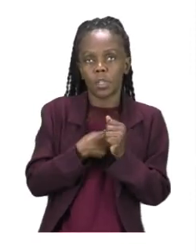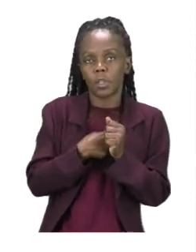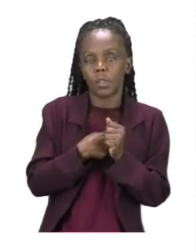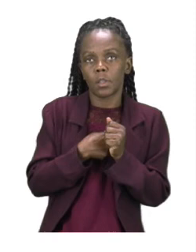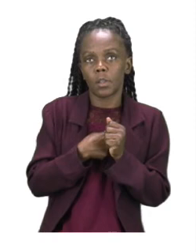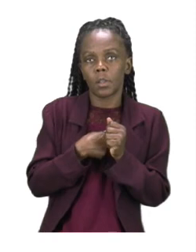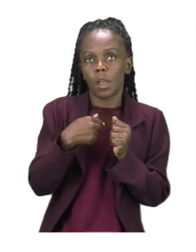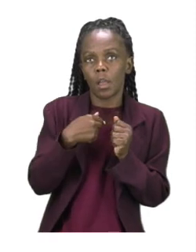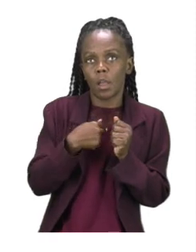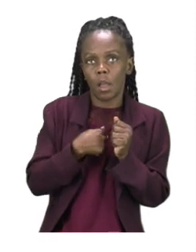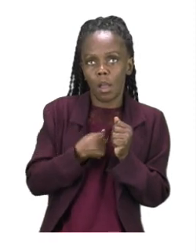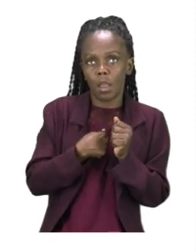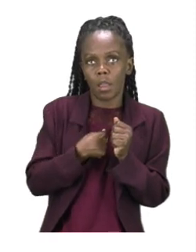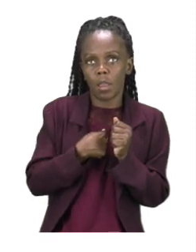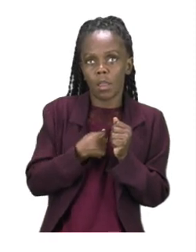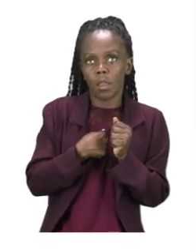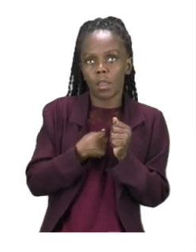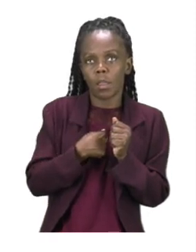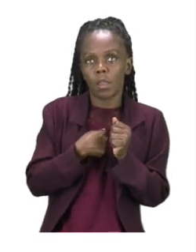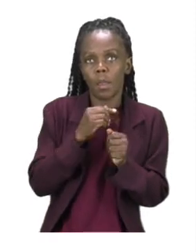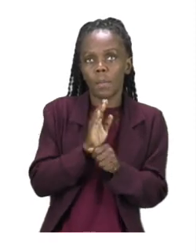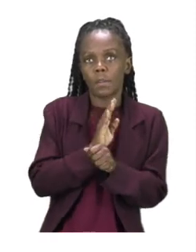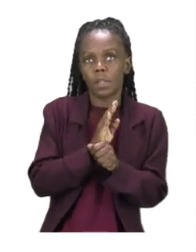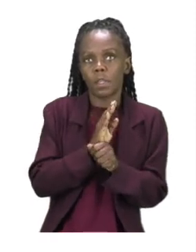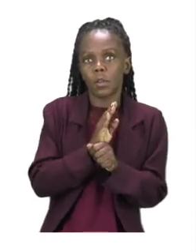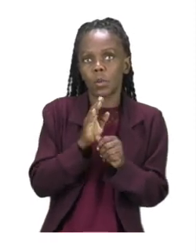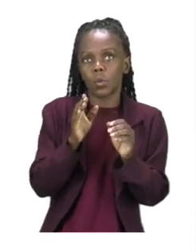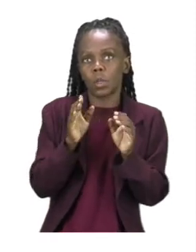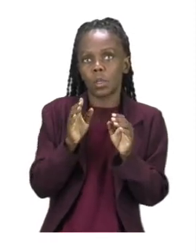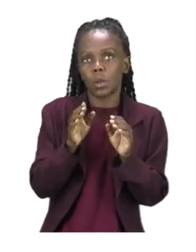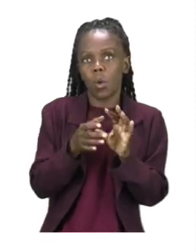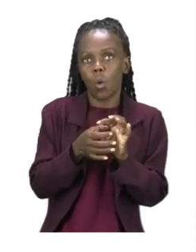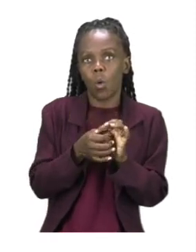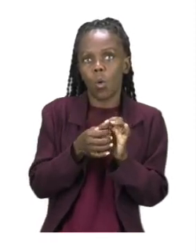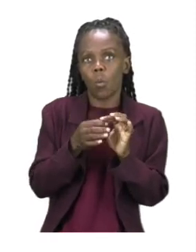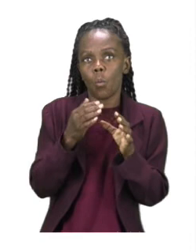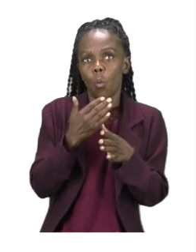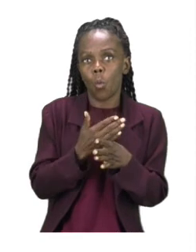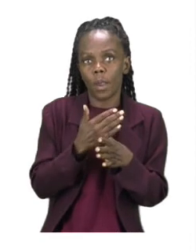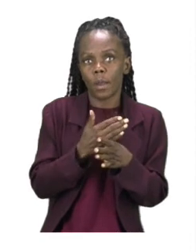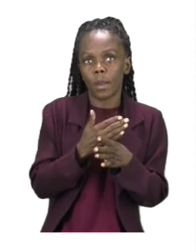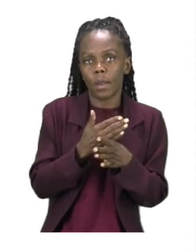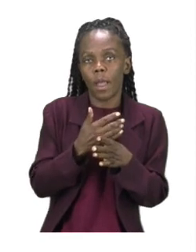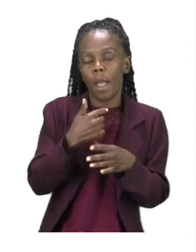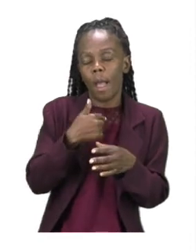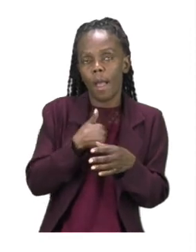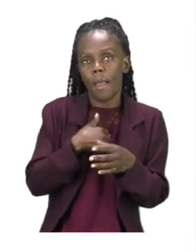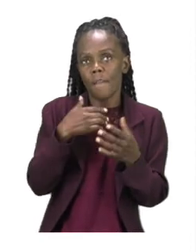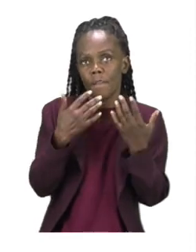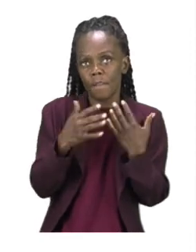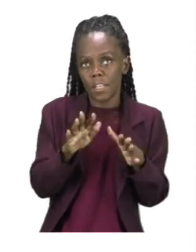I was doing homework. I completed my homework at